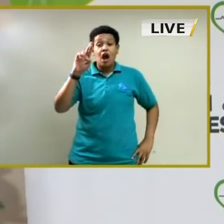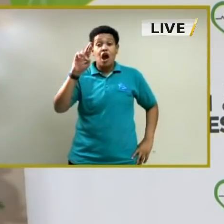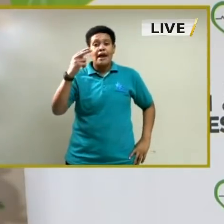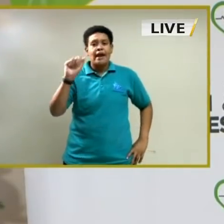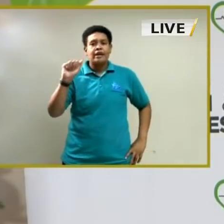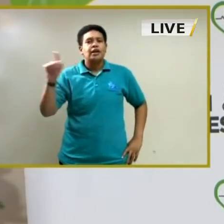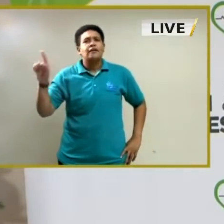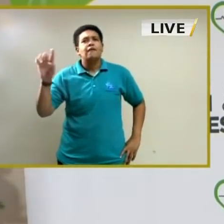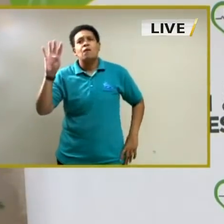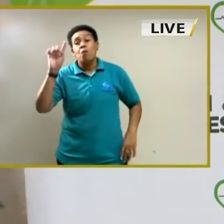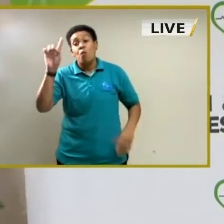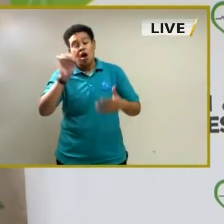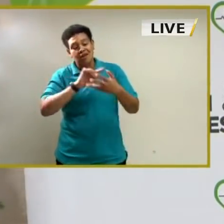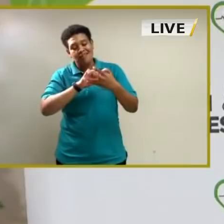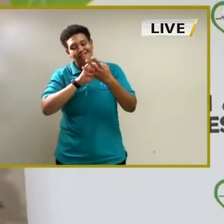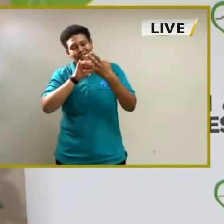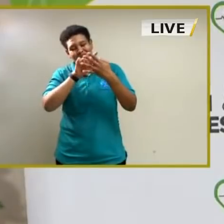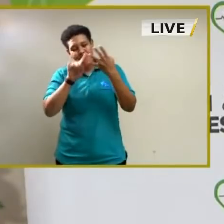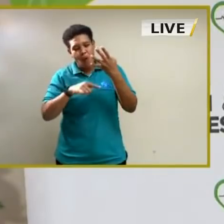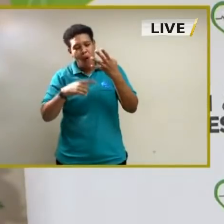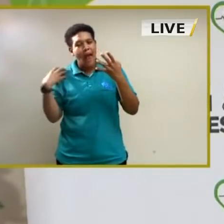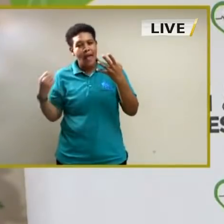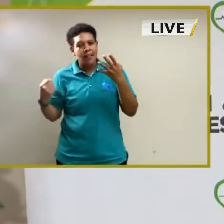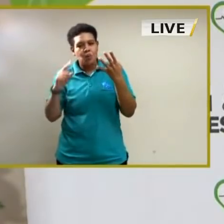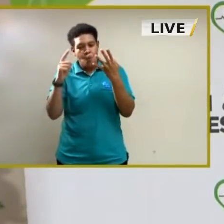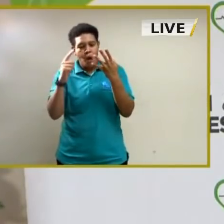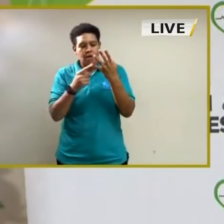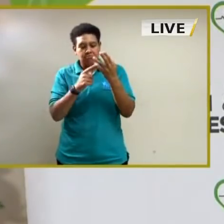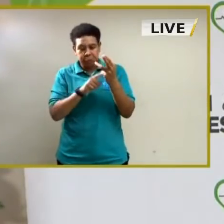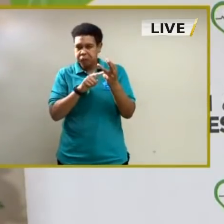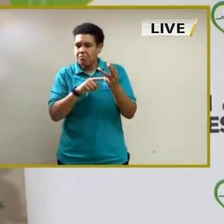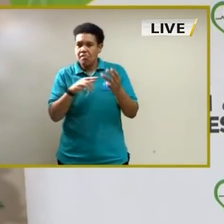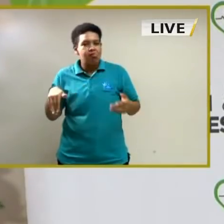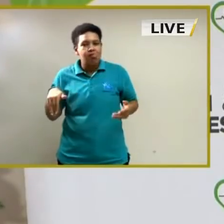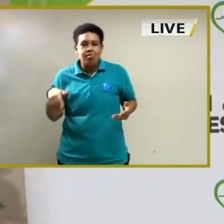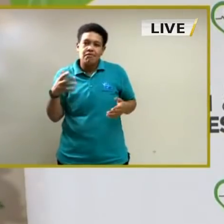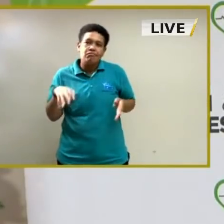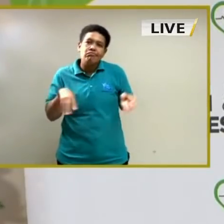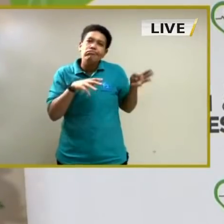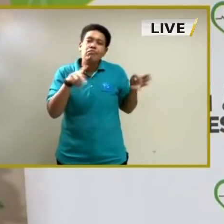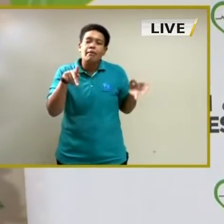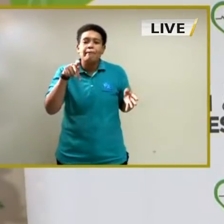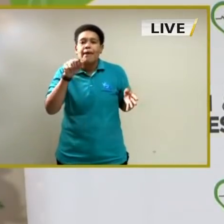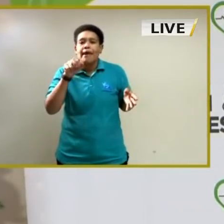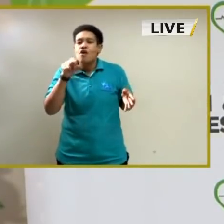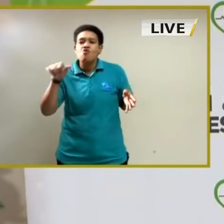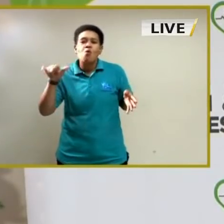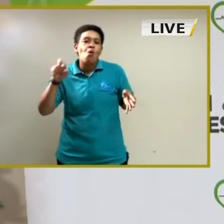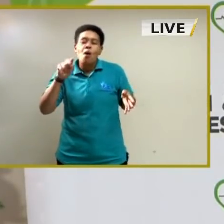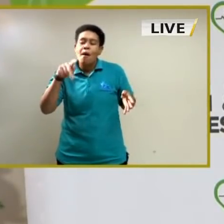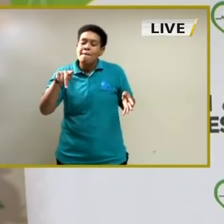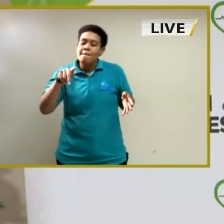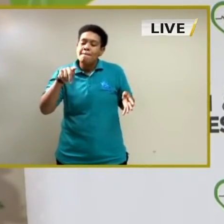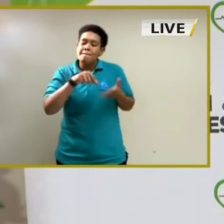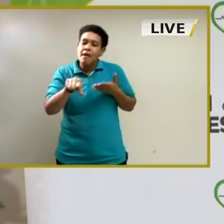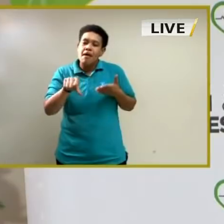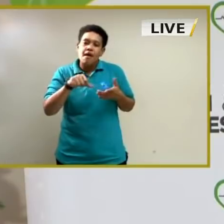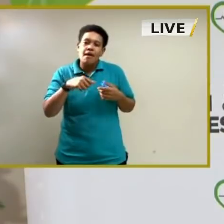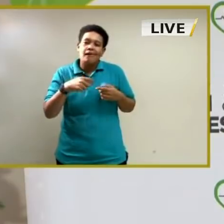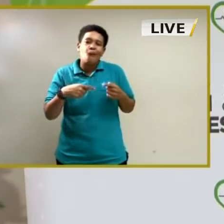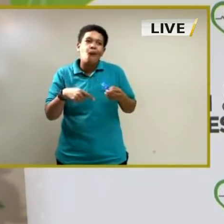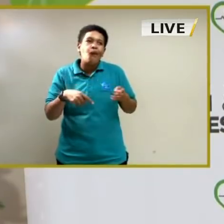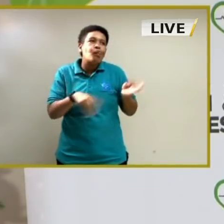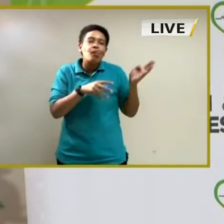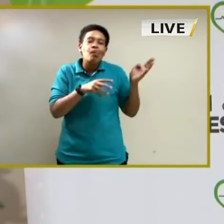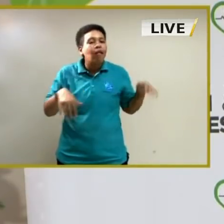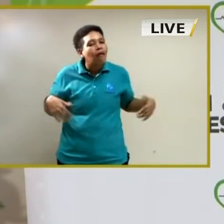regions, health regions under the Ministry of Health and Wellness portfolio, has not, as I said,